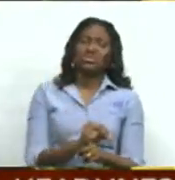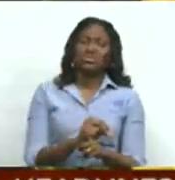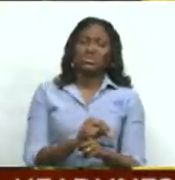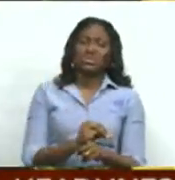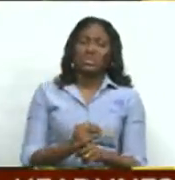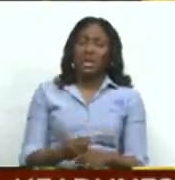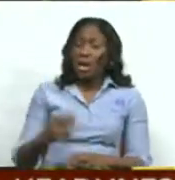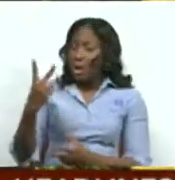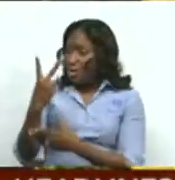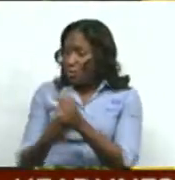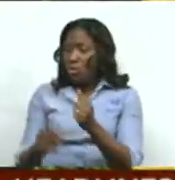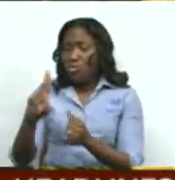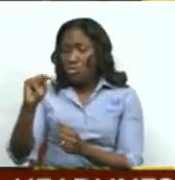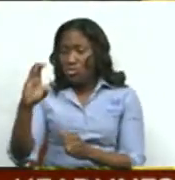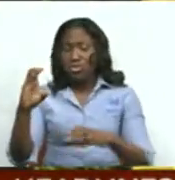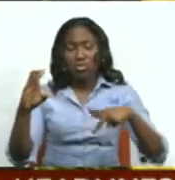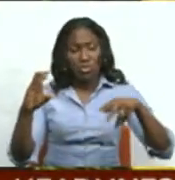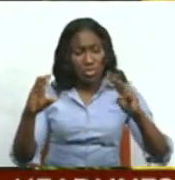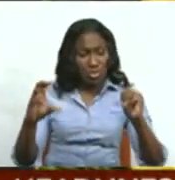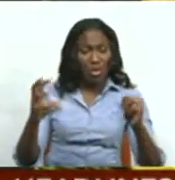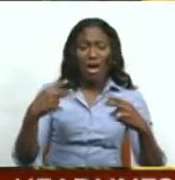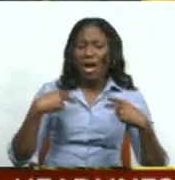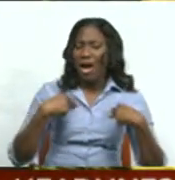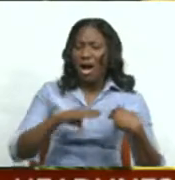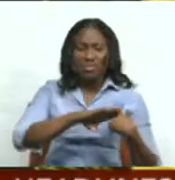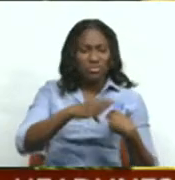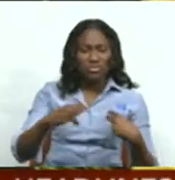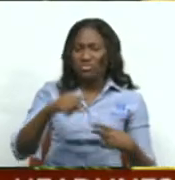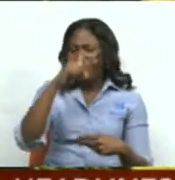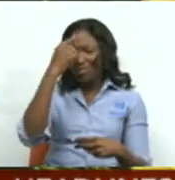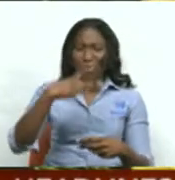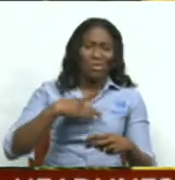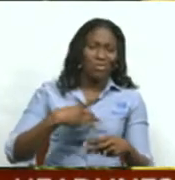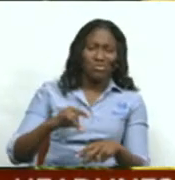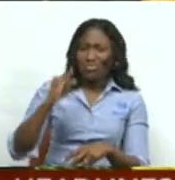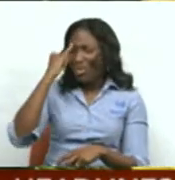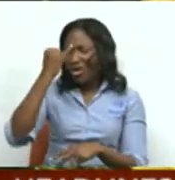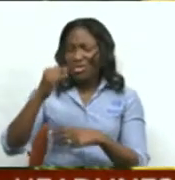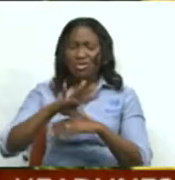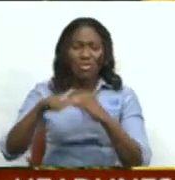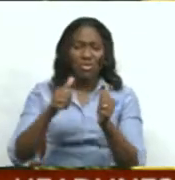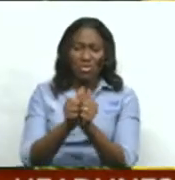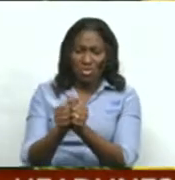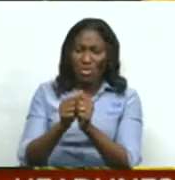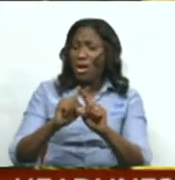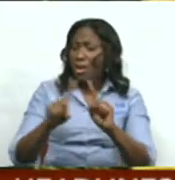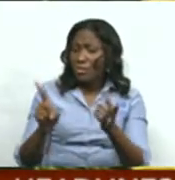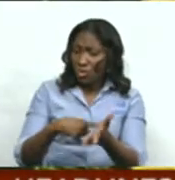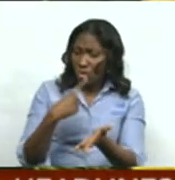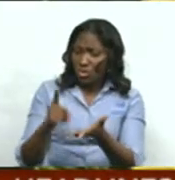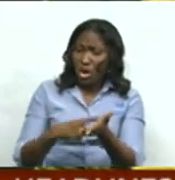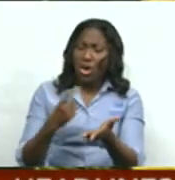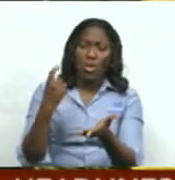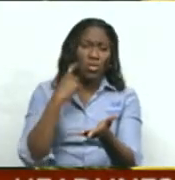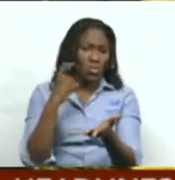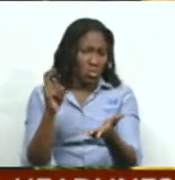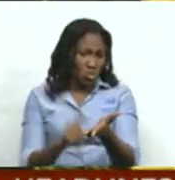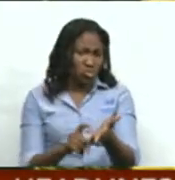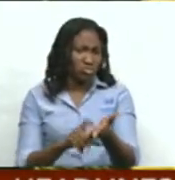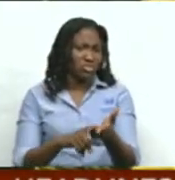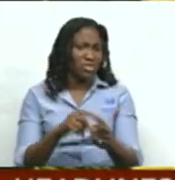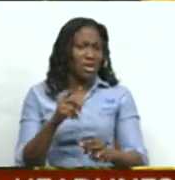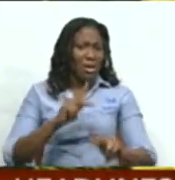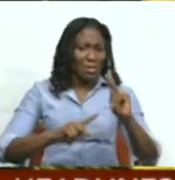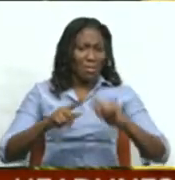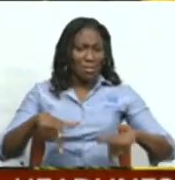pursued by this government that we say geographically motivated, geographic discrimination and so on. So tell me, when Sandra,